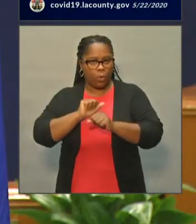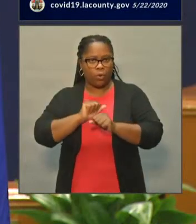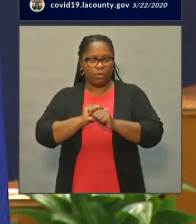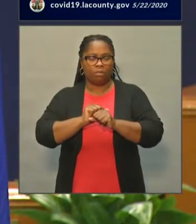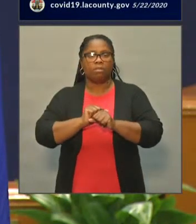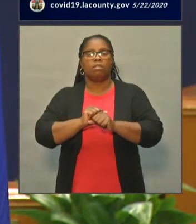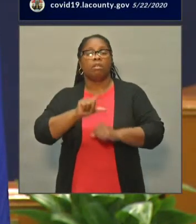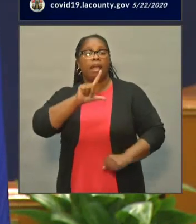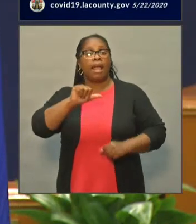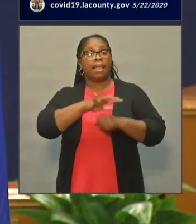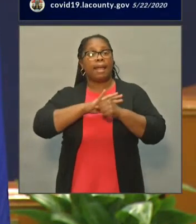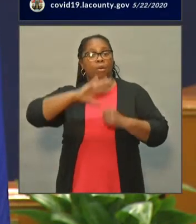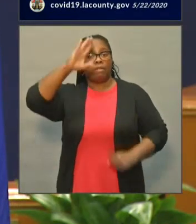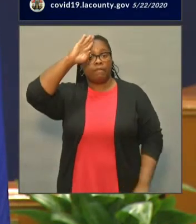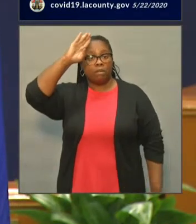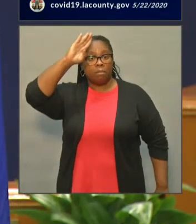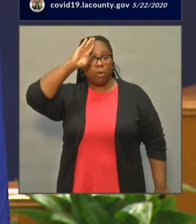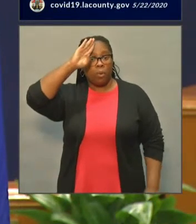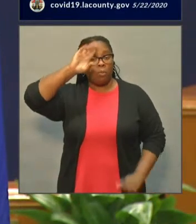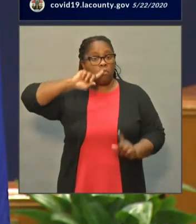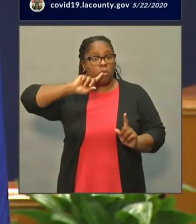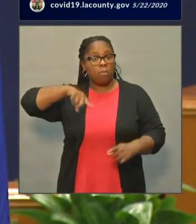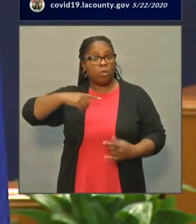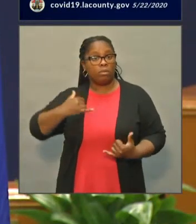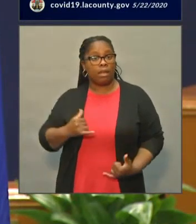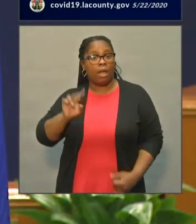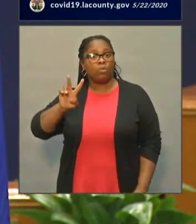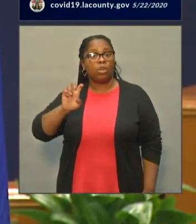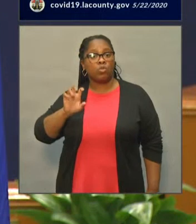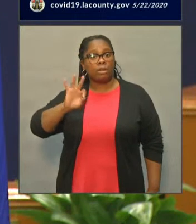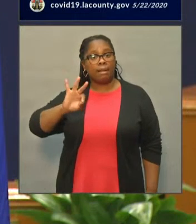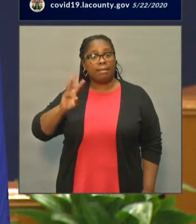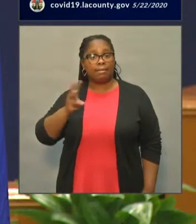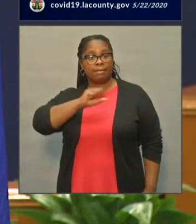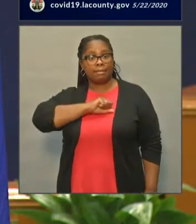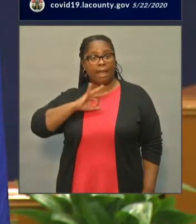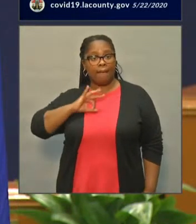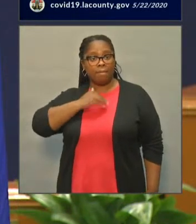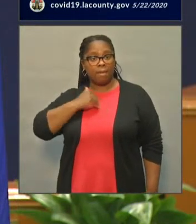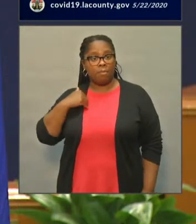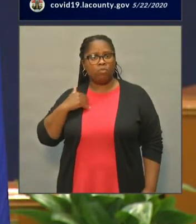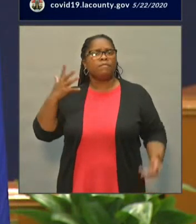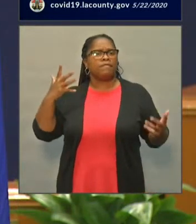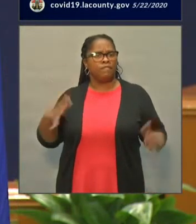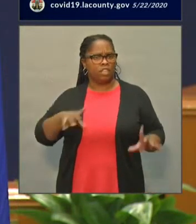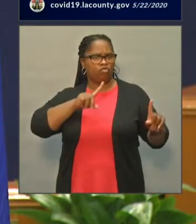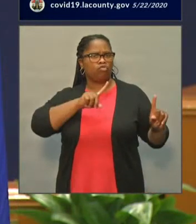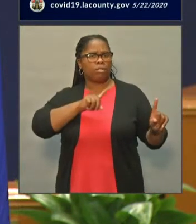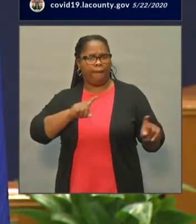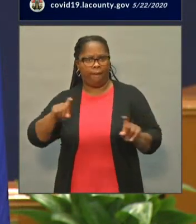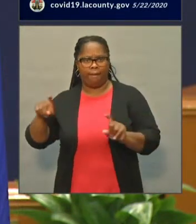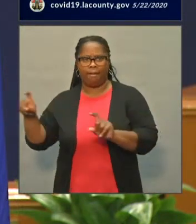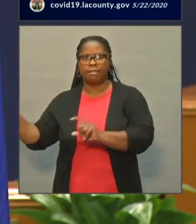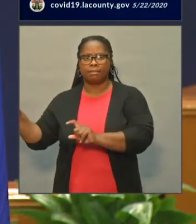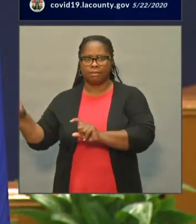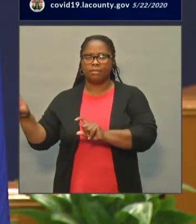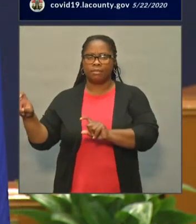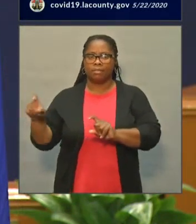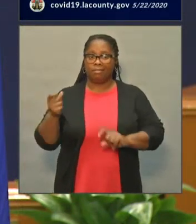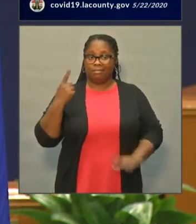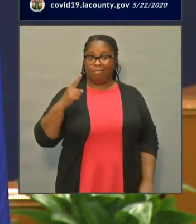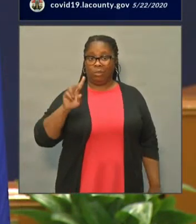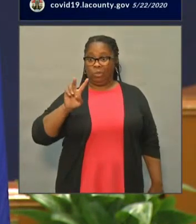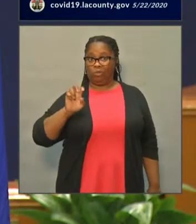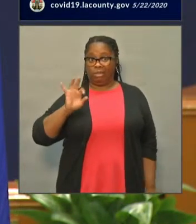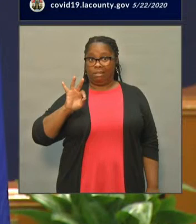LA County Fire Department is reporting that 296 staff members have been tested for COVID-19, 26 staff